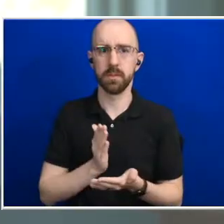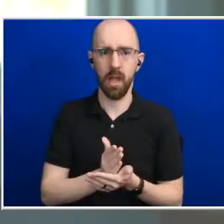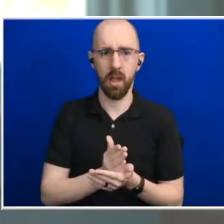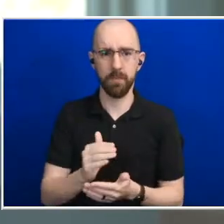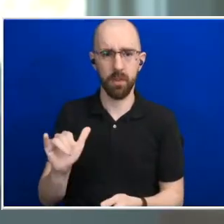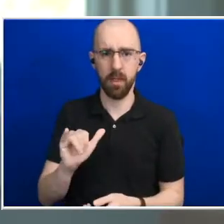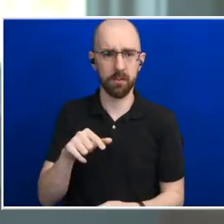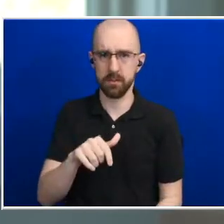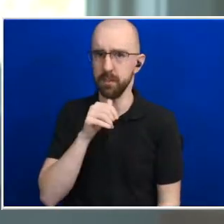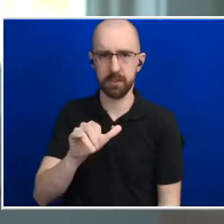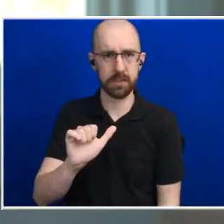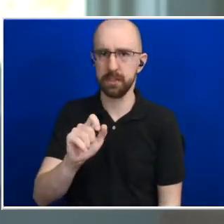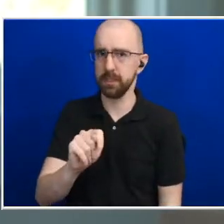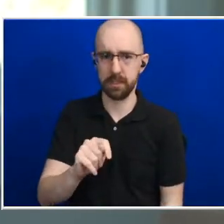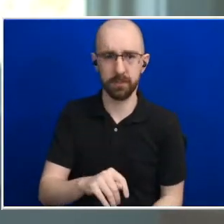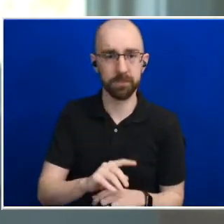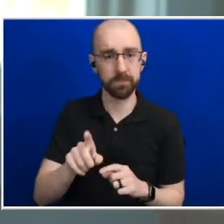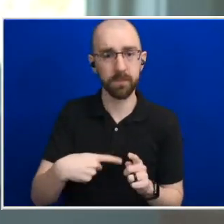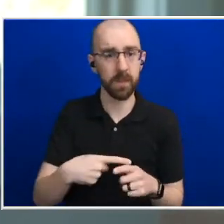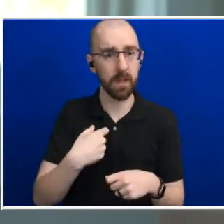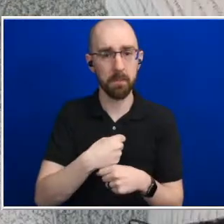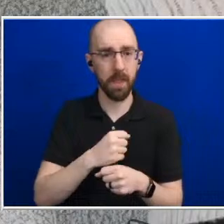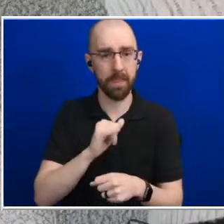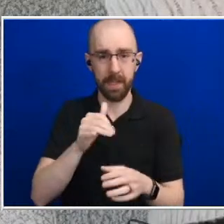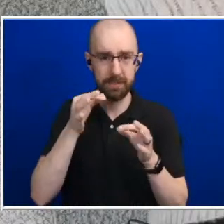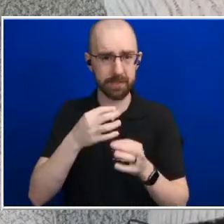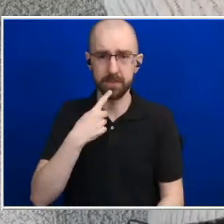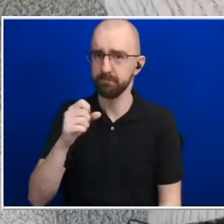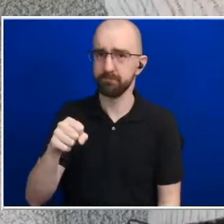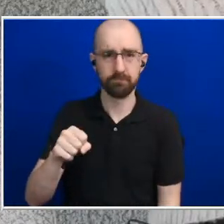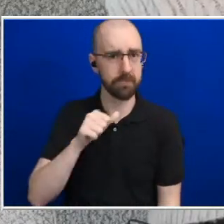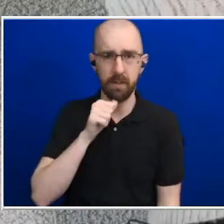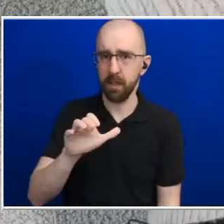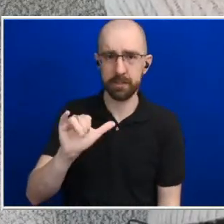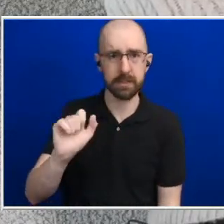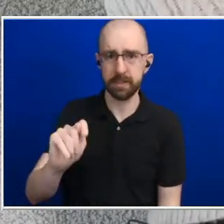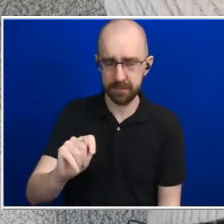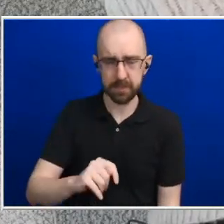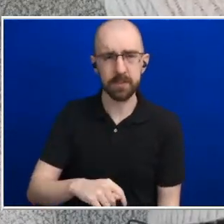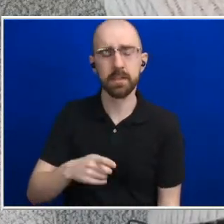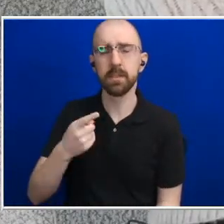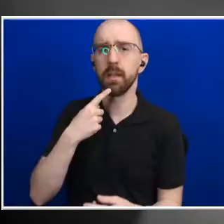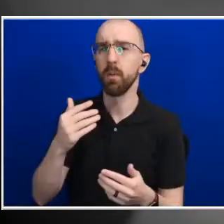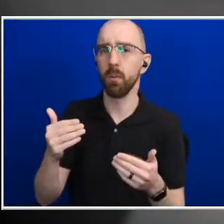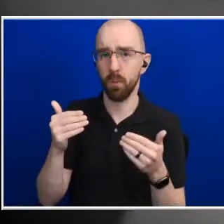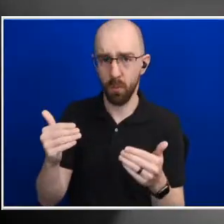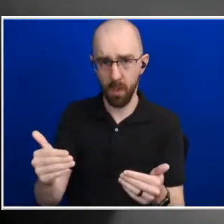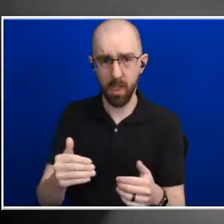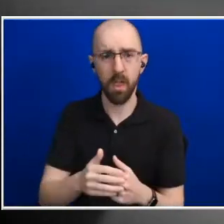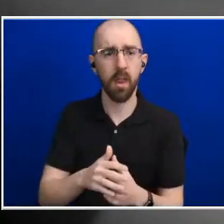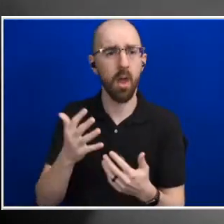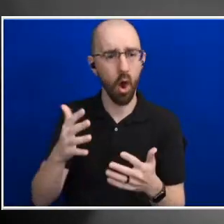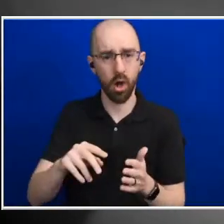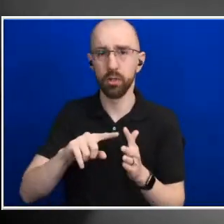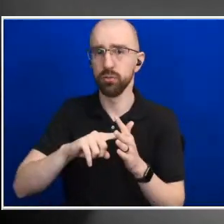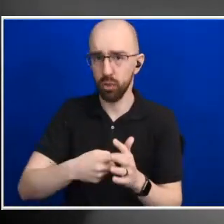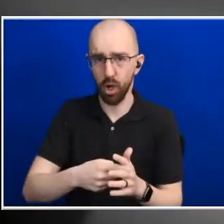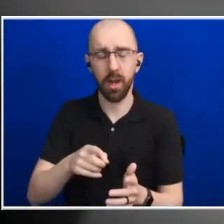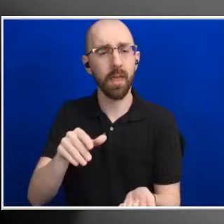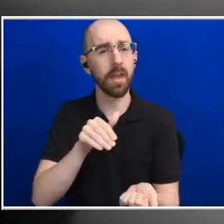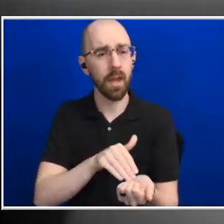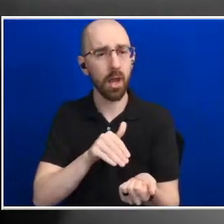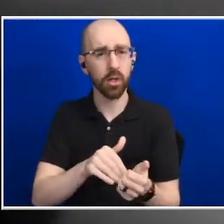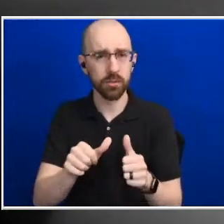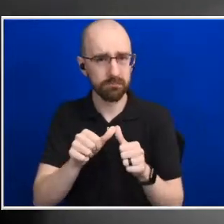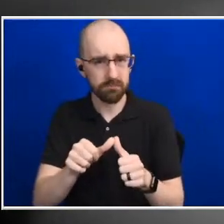cyst. As soon as he made that incision, he said, yeah, this is not a cyst. And they said, we're gonna go ahead, we've already started. The doctor kept cutting,